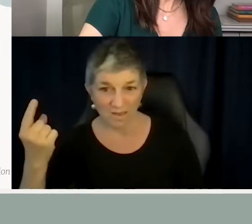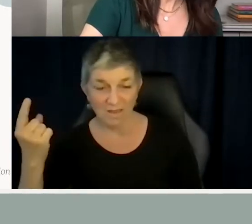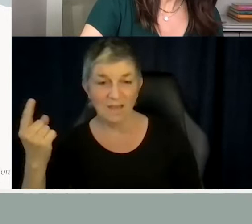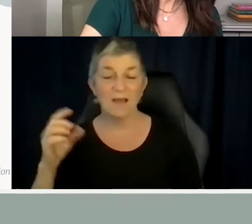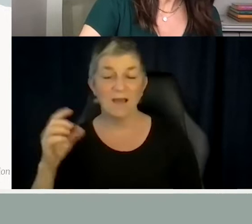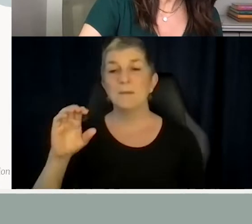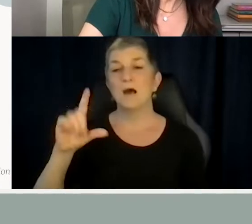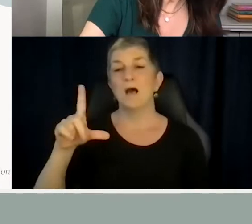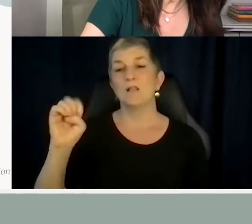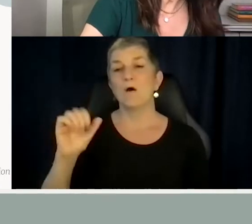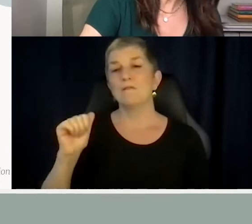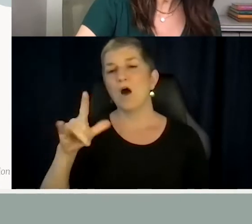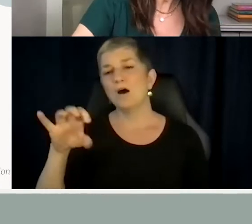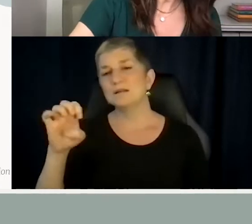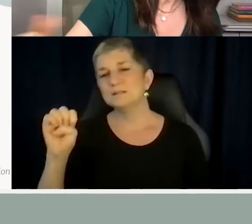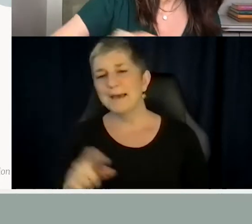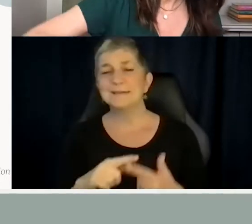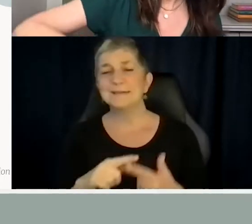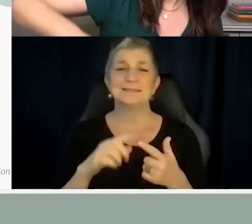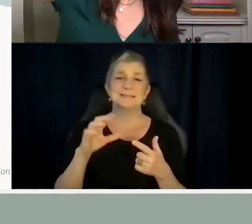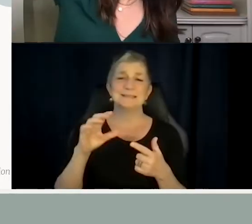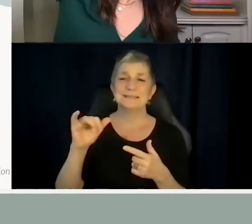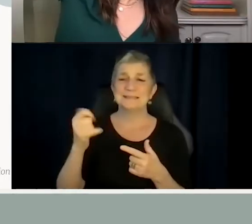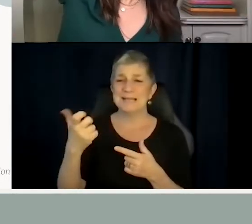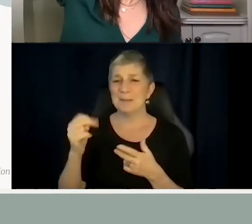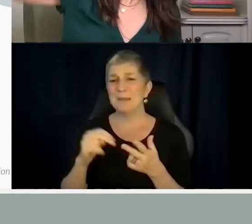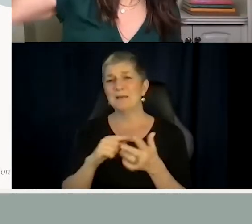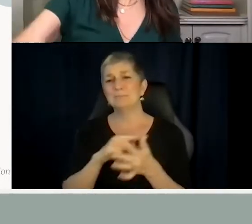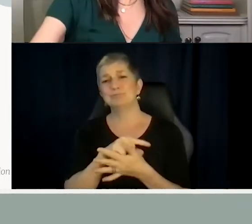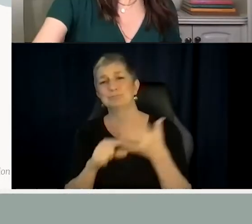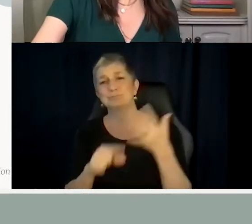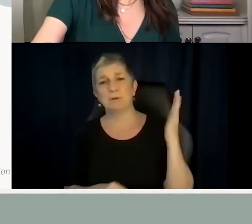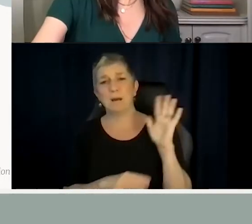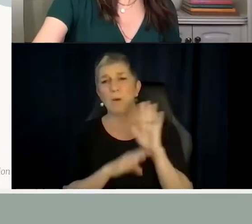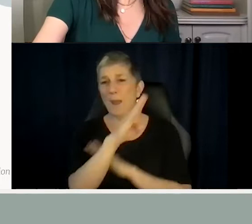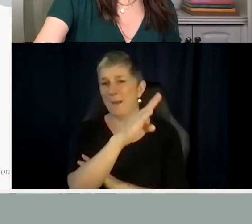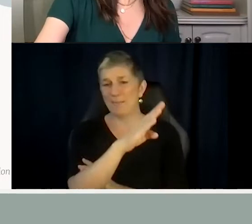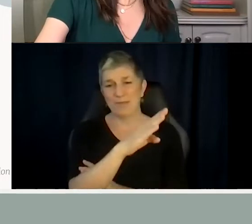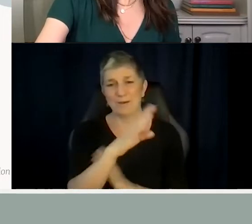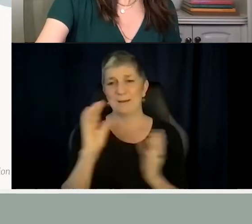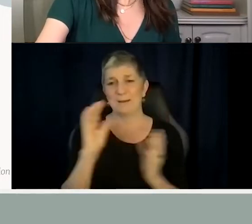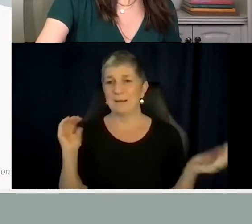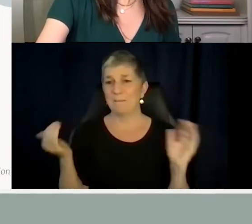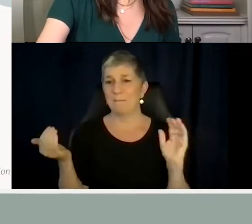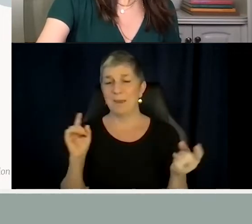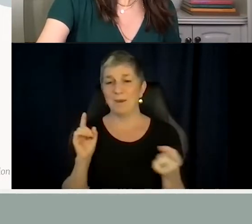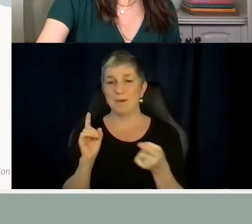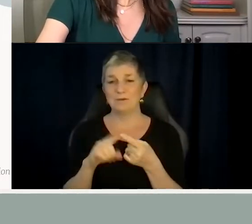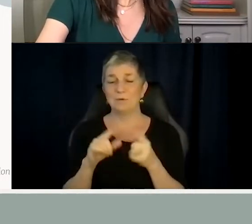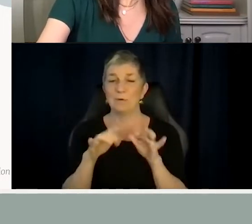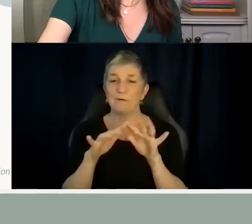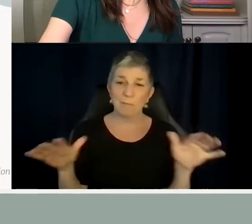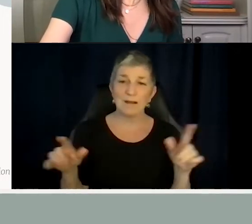clove, allspice, cinnamon, oregano, thyme, they're way up there compared to a variety